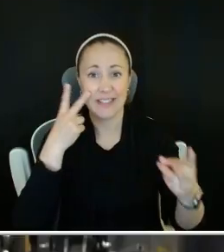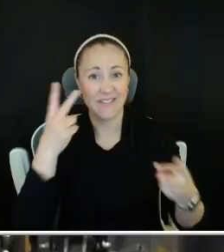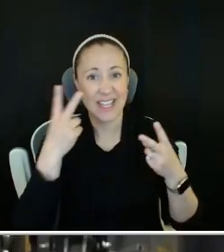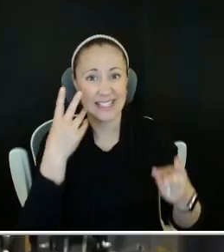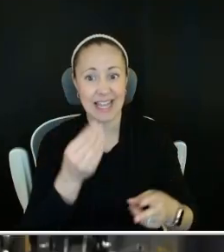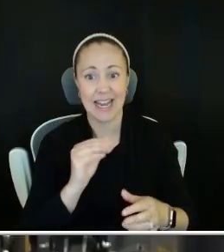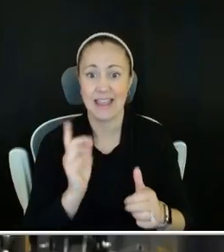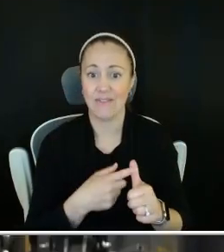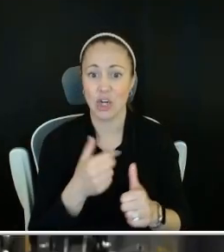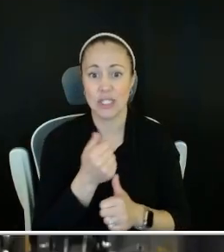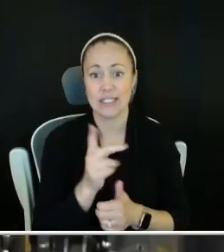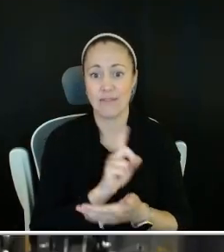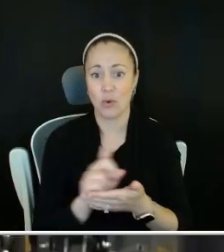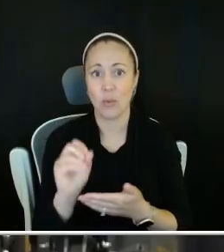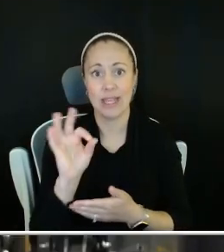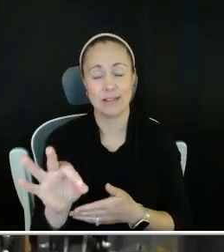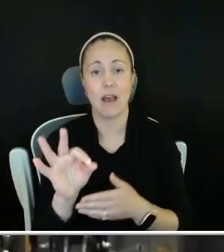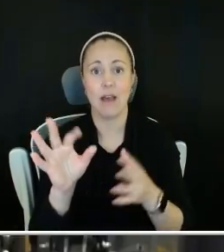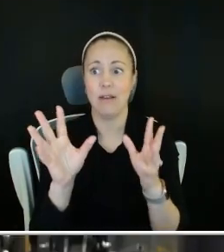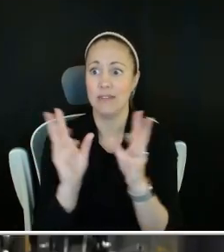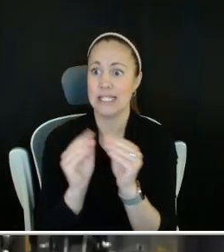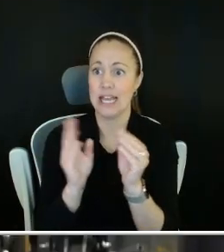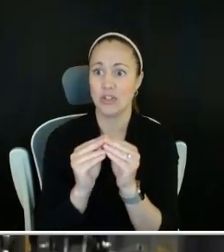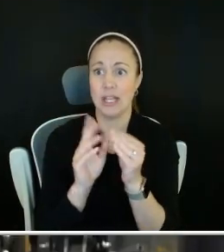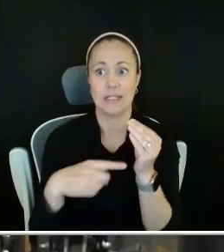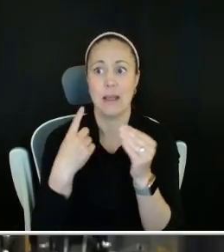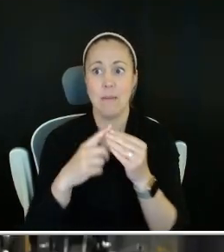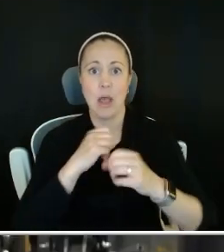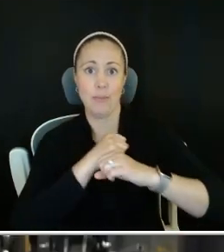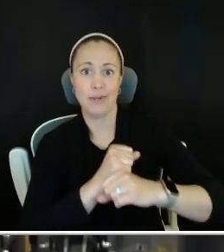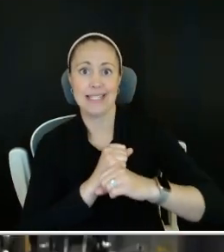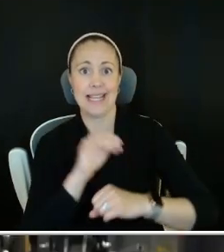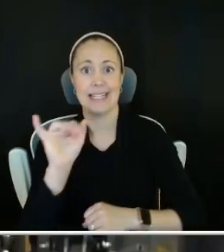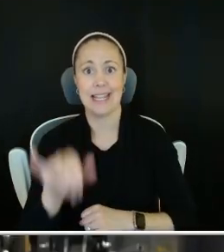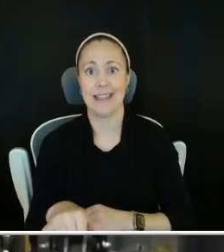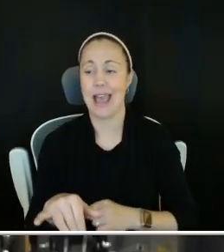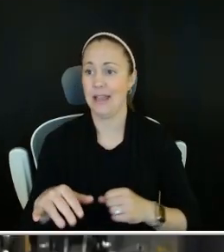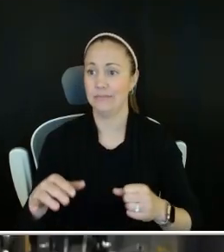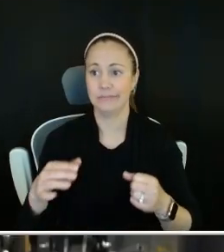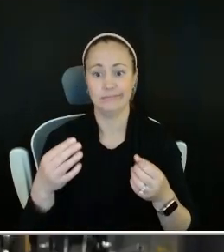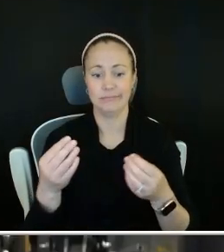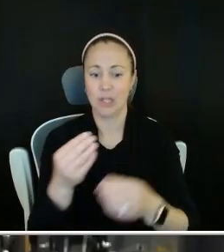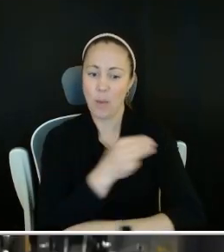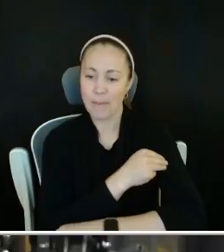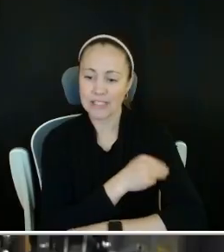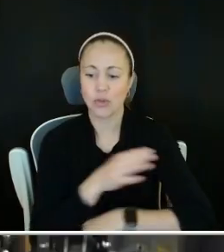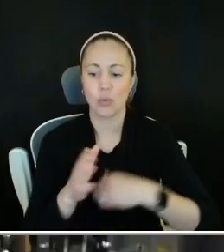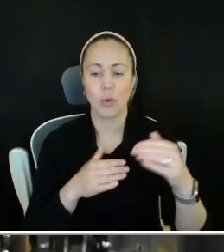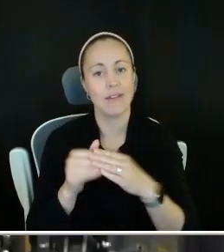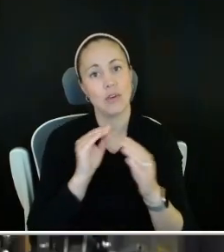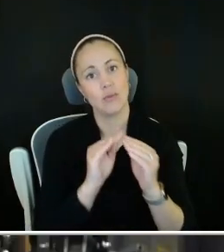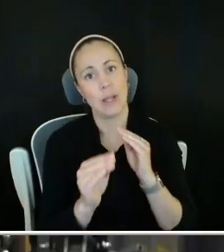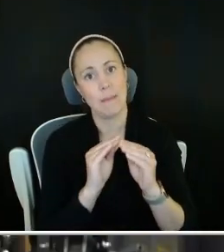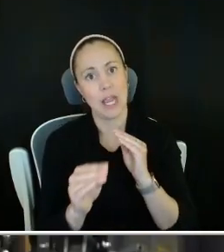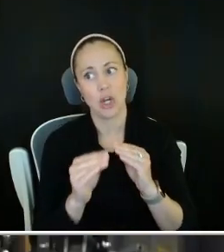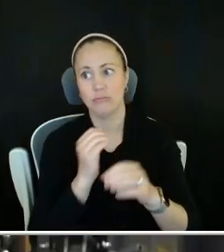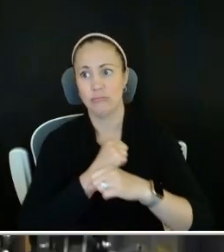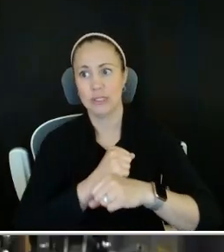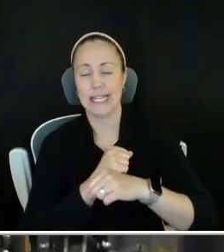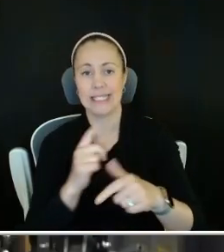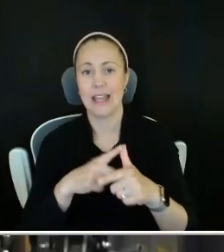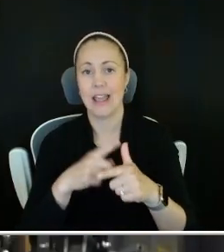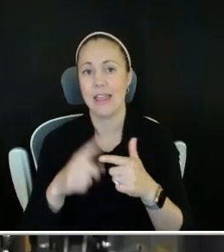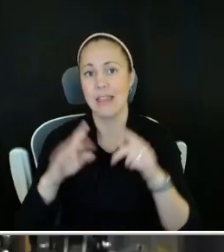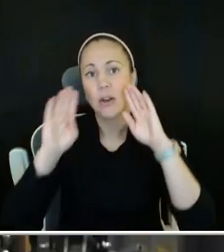about protecting the ligament that was reconstructed or repaired, and then working on getting the swelling out of their arm, and then working on